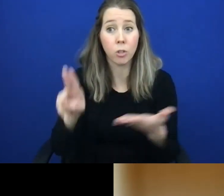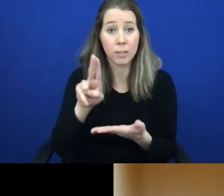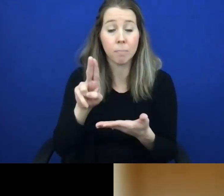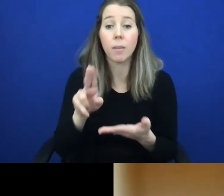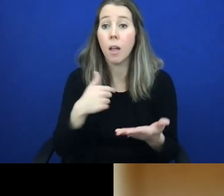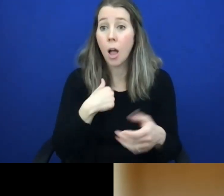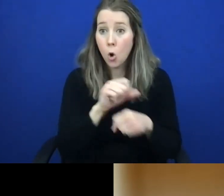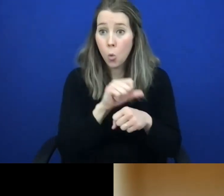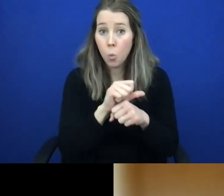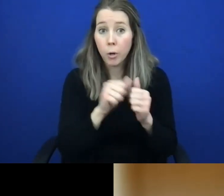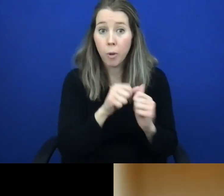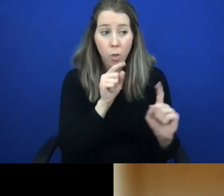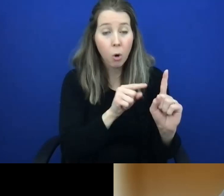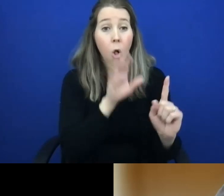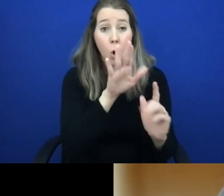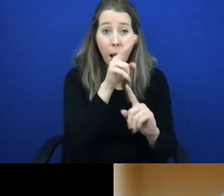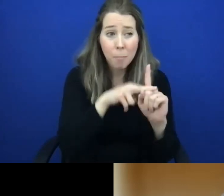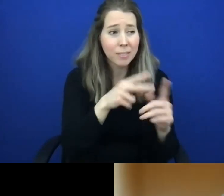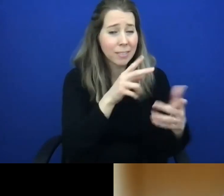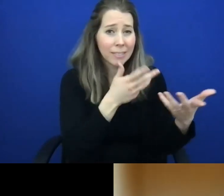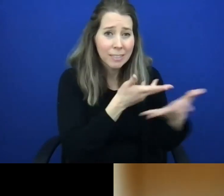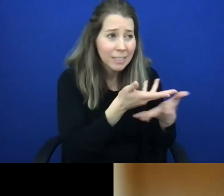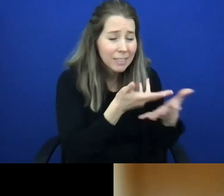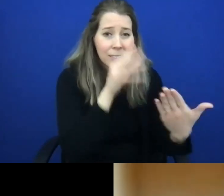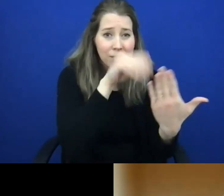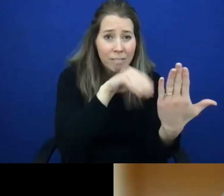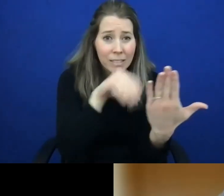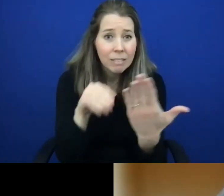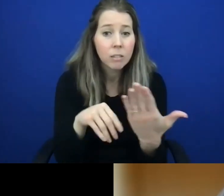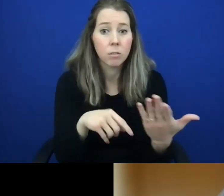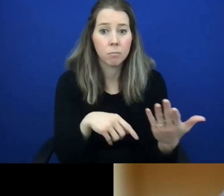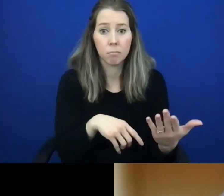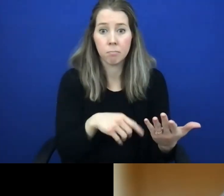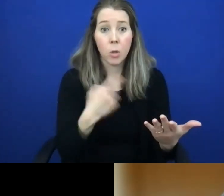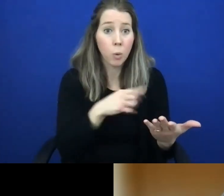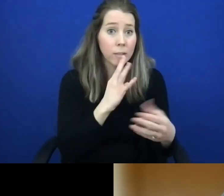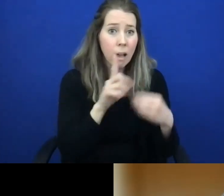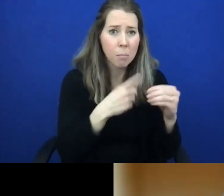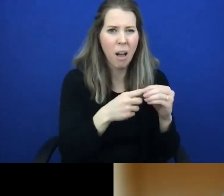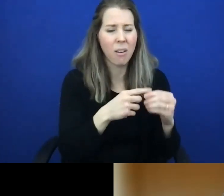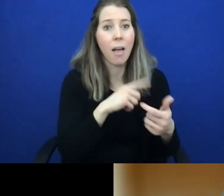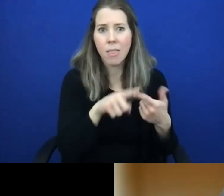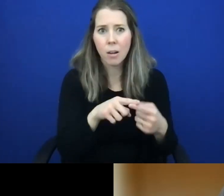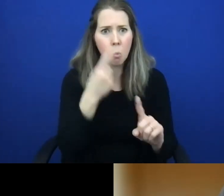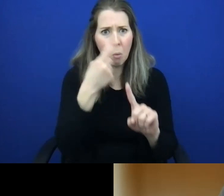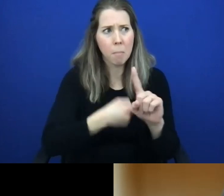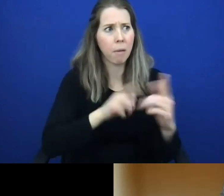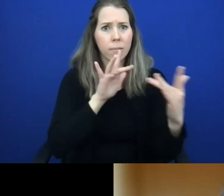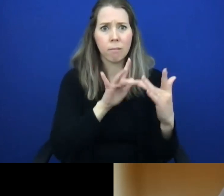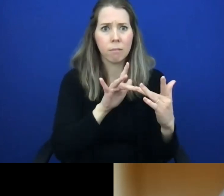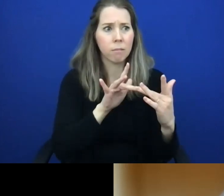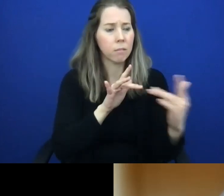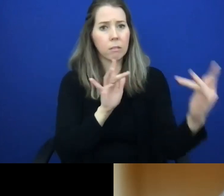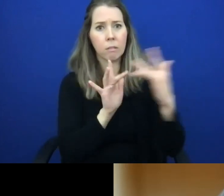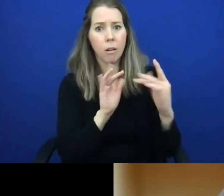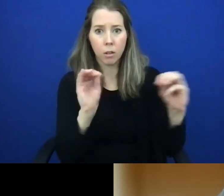And I worked with her on her application. We talked about it, and I didn't hear from her for about a month. And then one day she came roaring